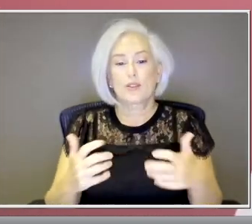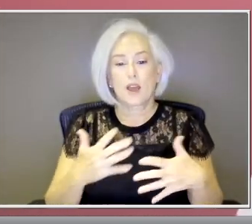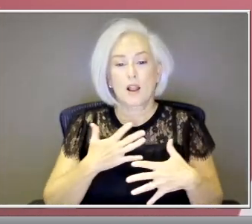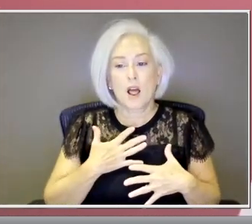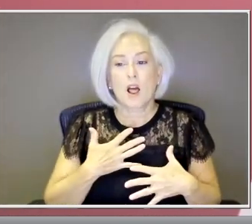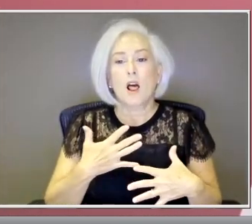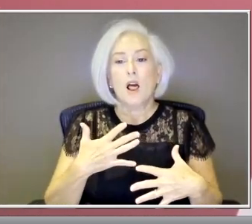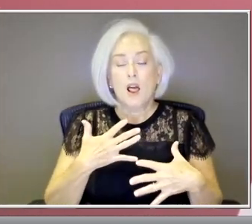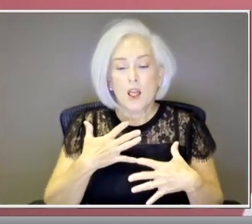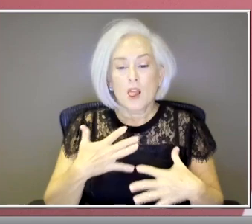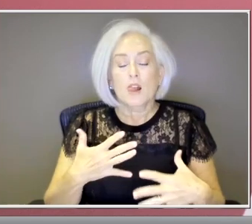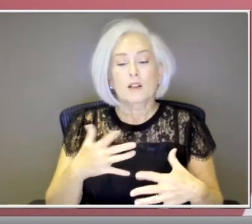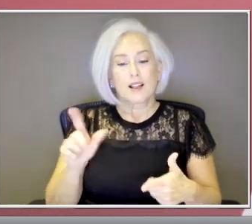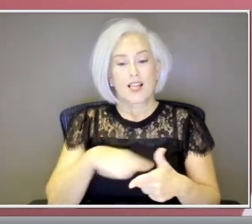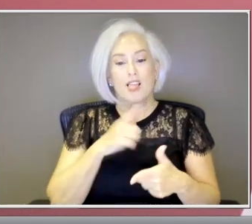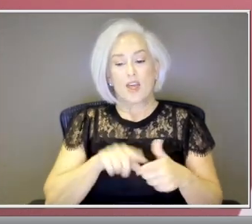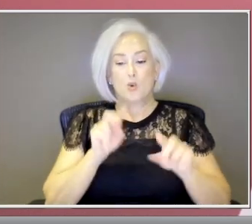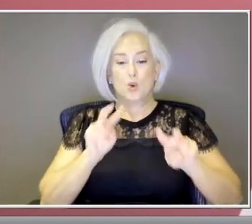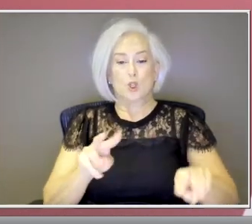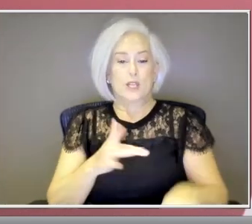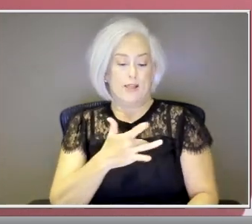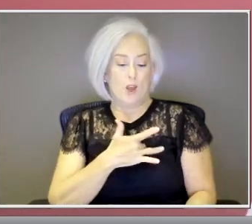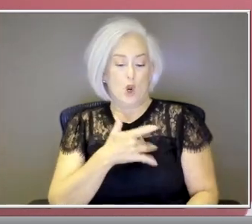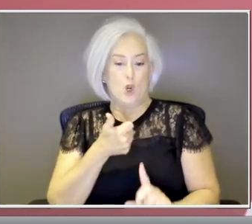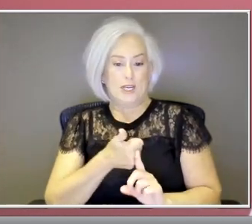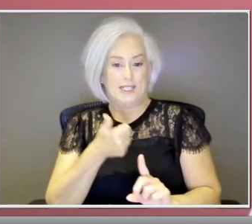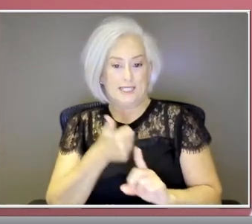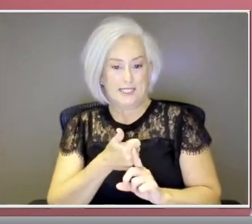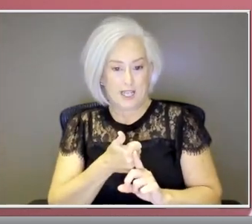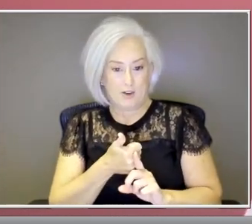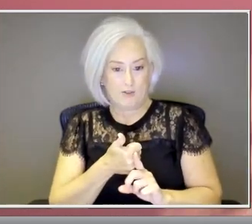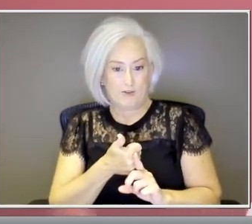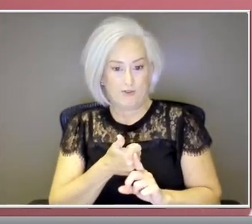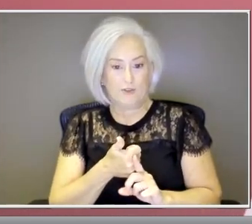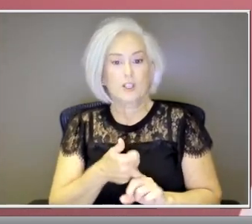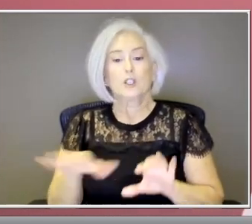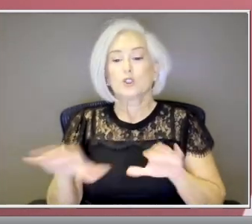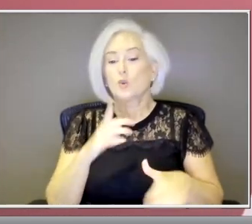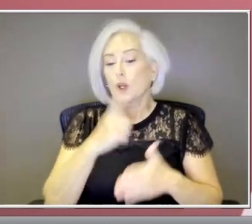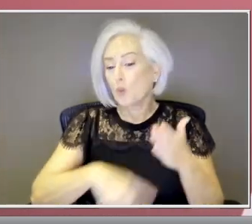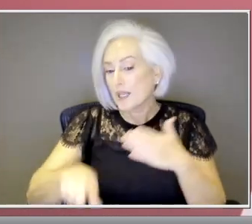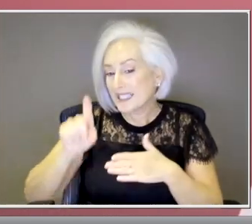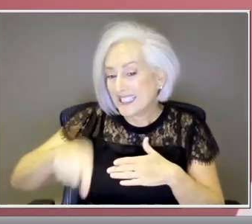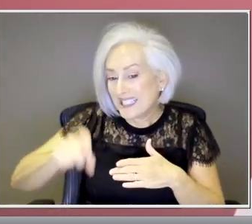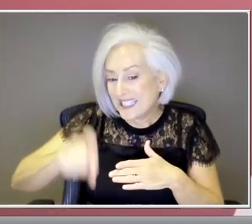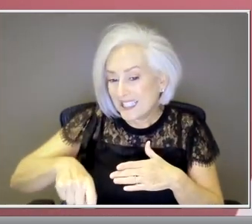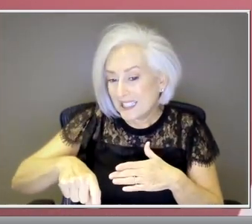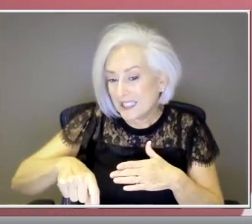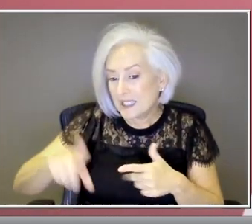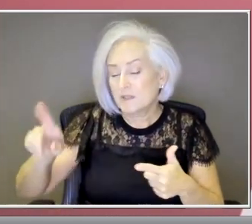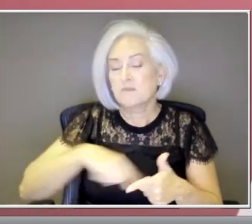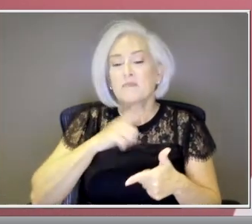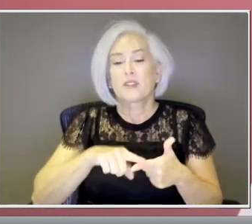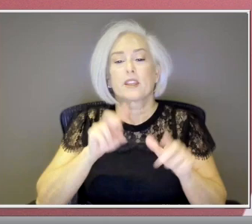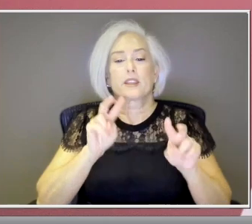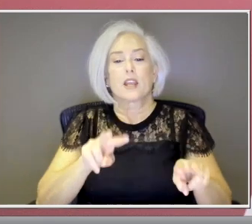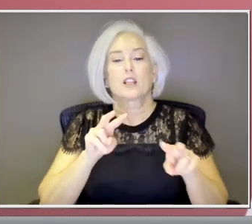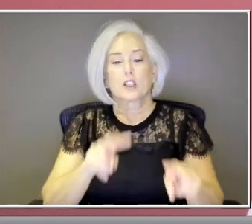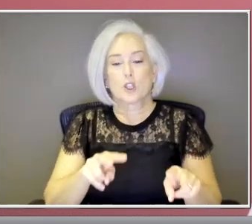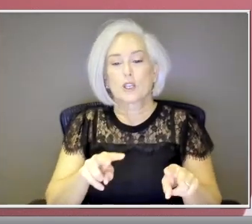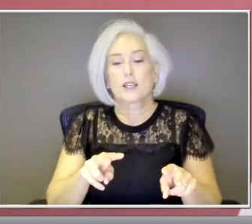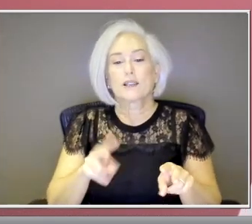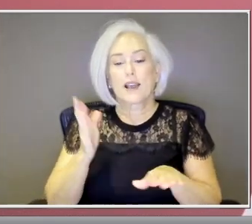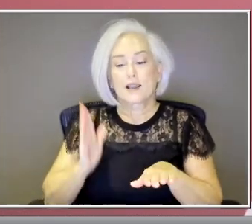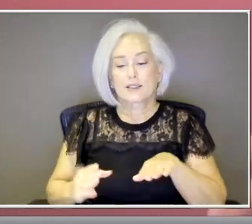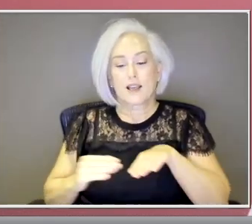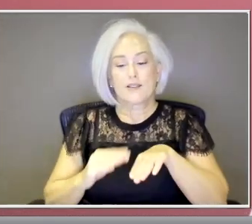periodically looking at the heart itself, is it doing what it needs to do? And then of course looking at side effects from medicines and that type of stuff.